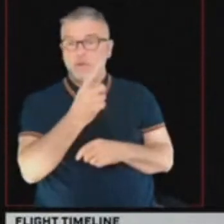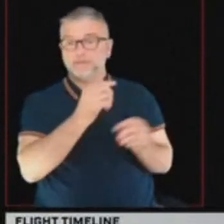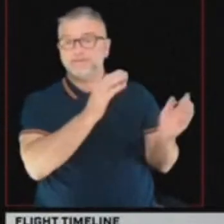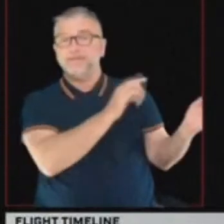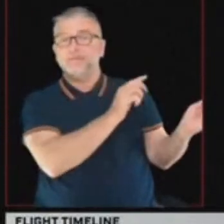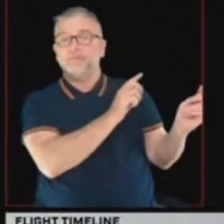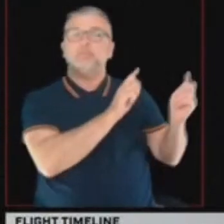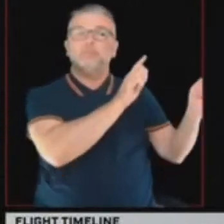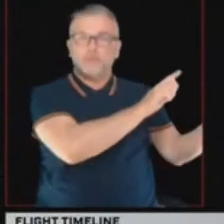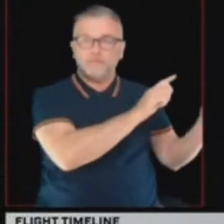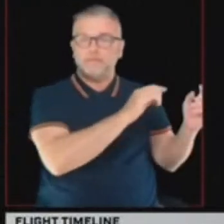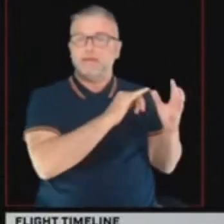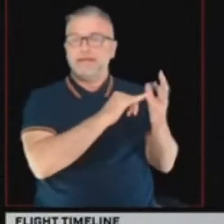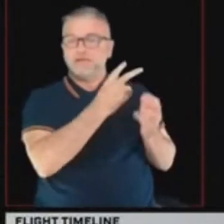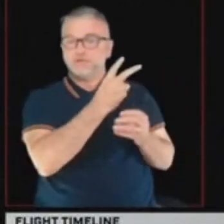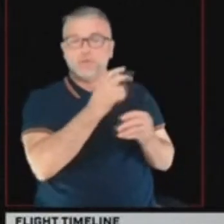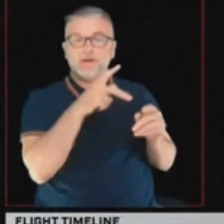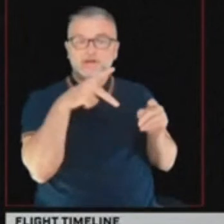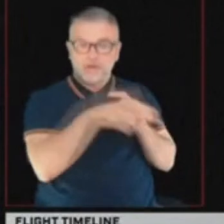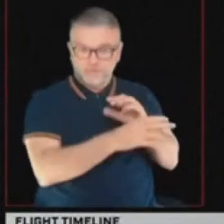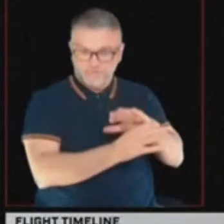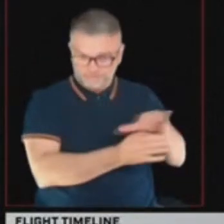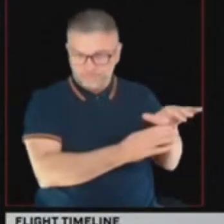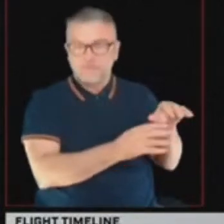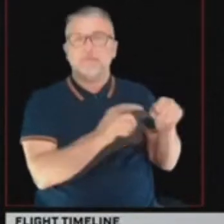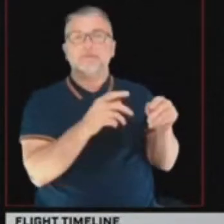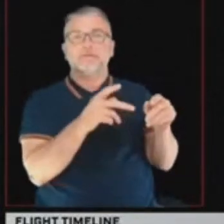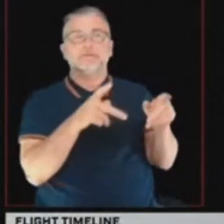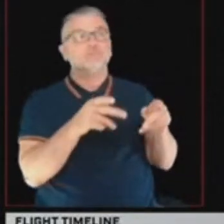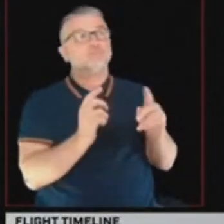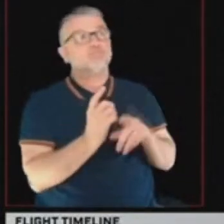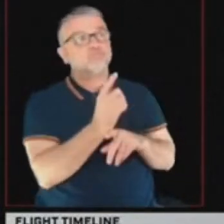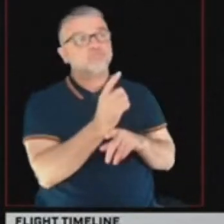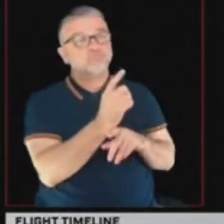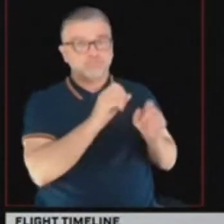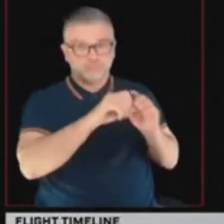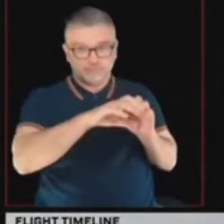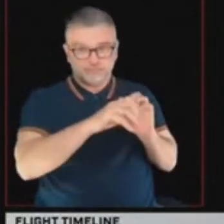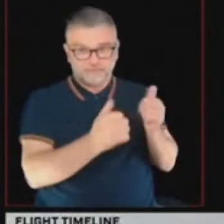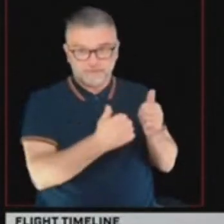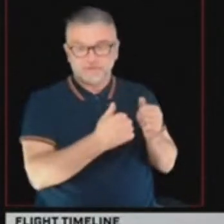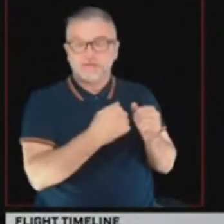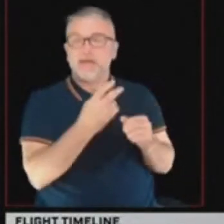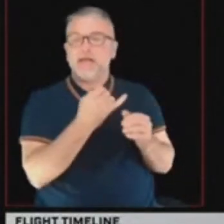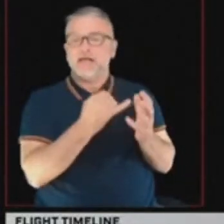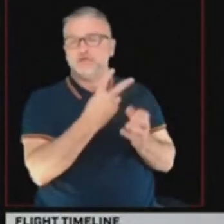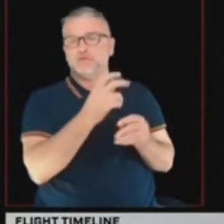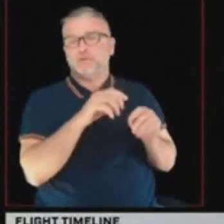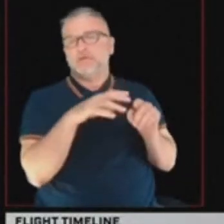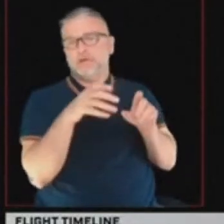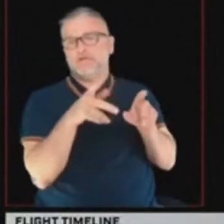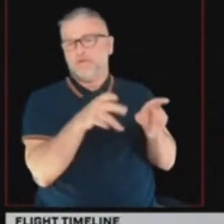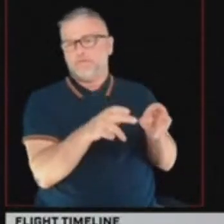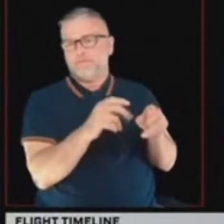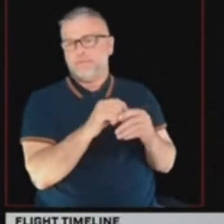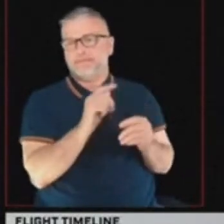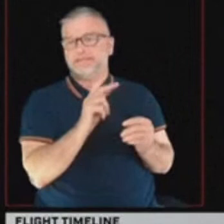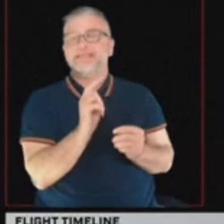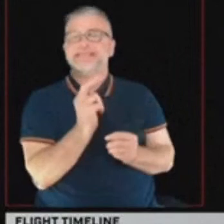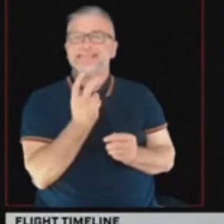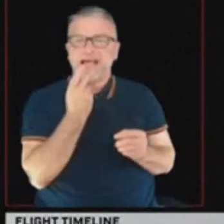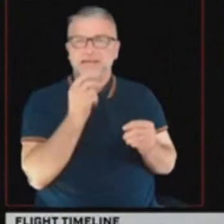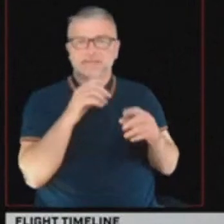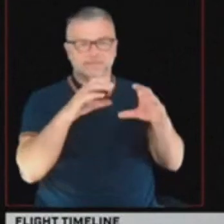Launcher 1, which takes up the majority of the flight timeline there, is at our S2 cutoff, or our second stage engine cutoff.